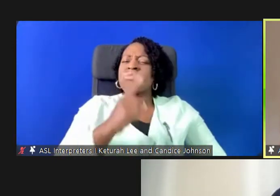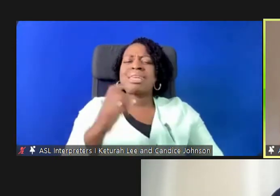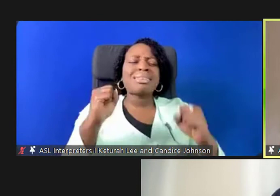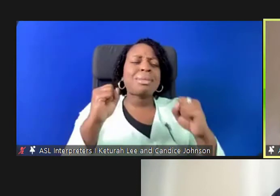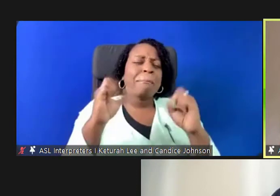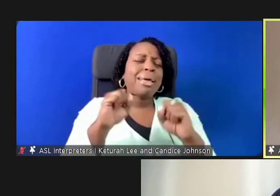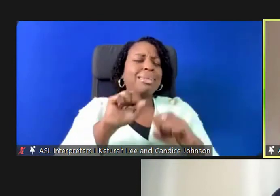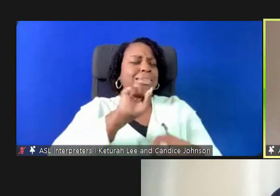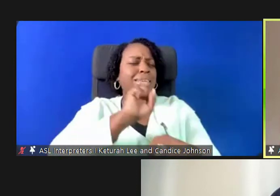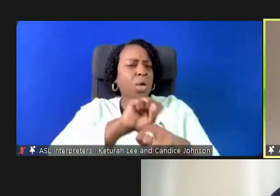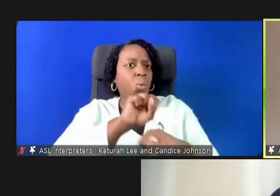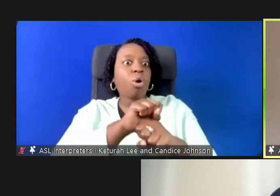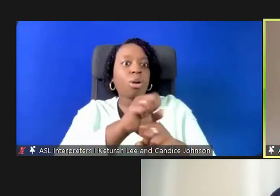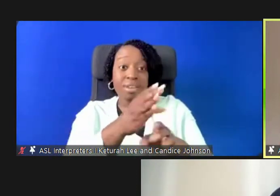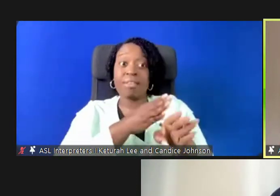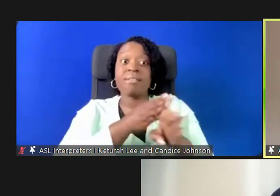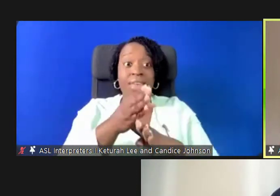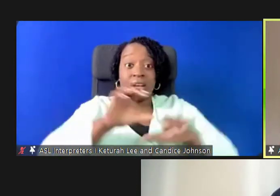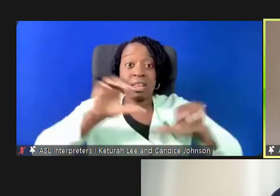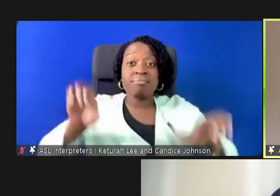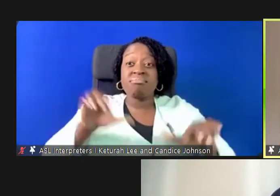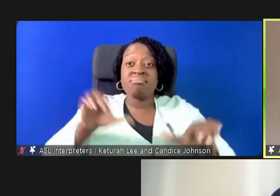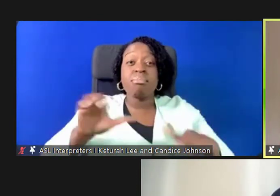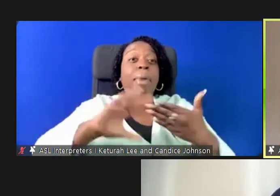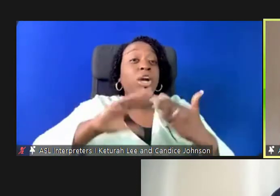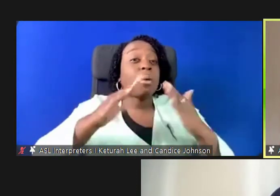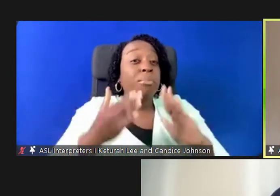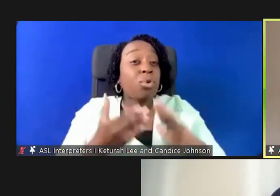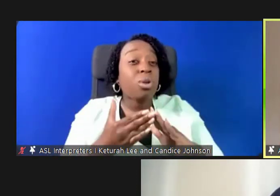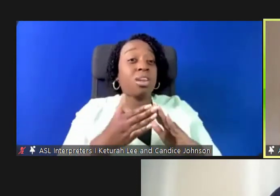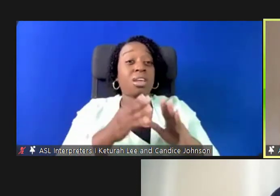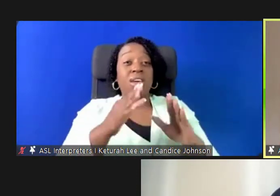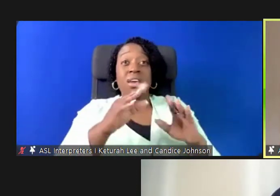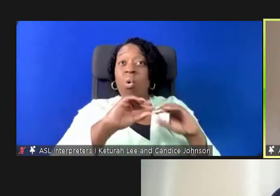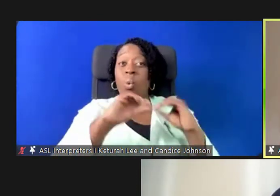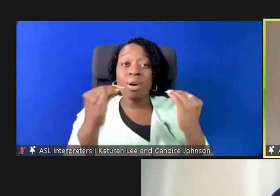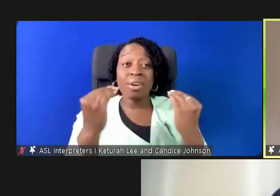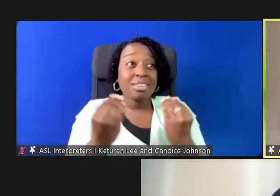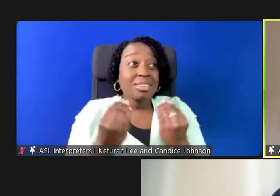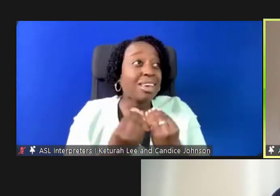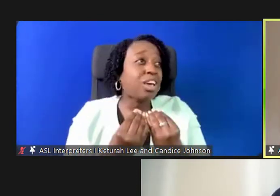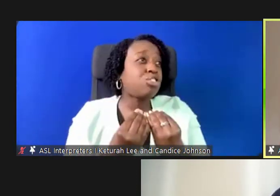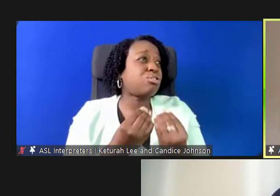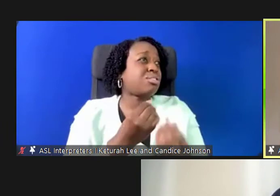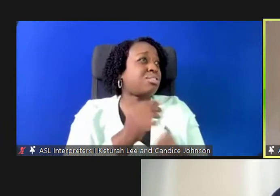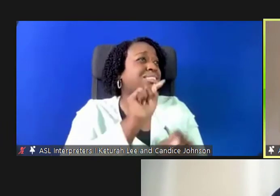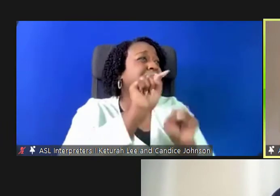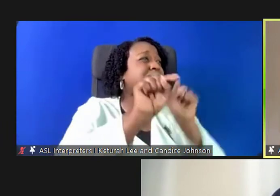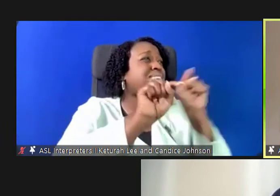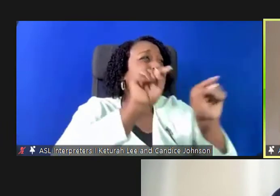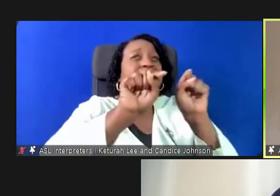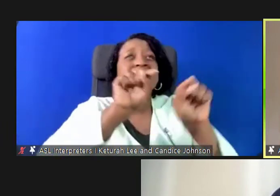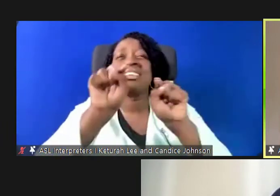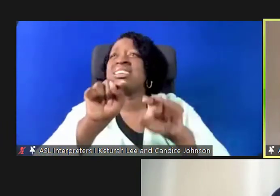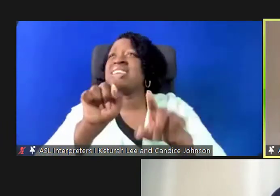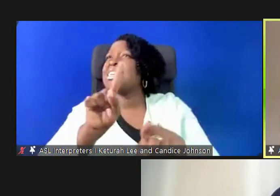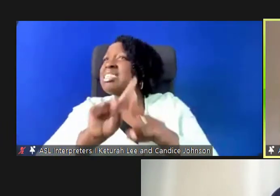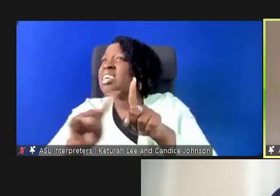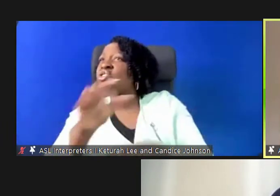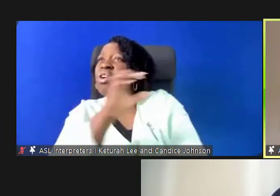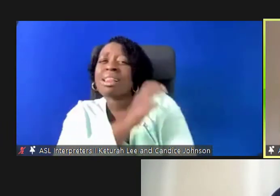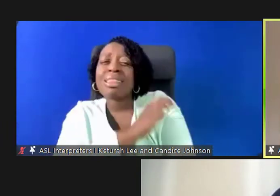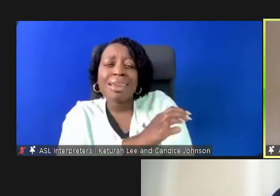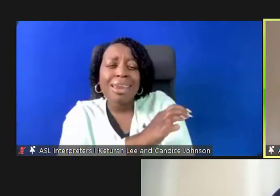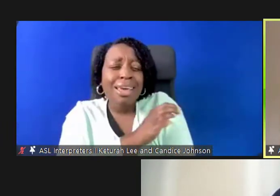done in the field right now by community organizations, by many different clinicians from a variety